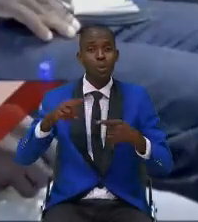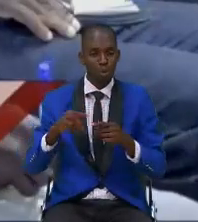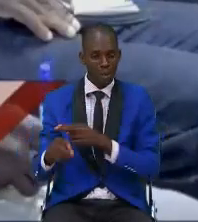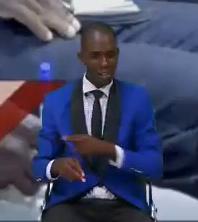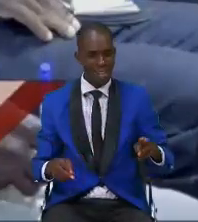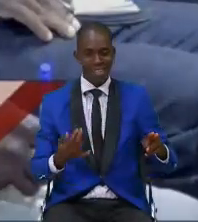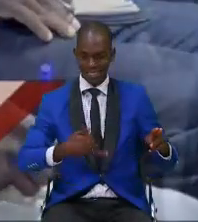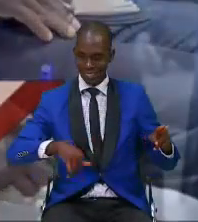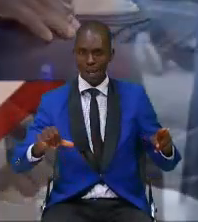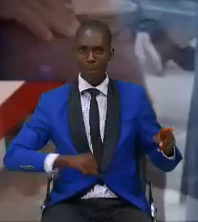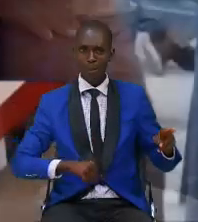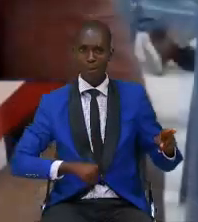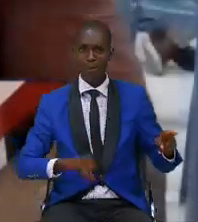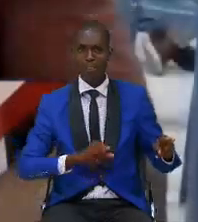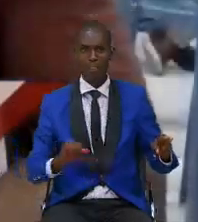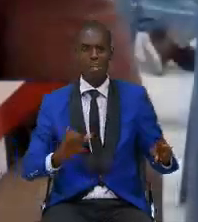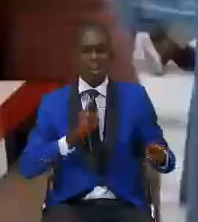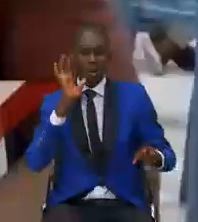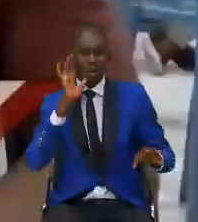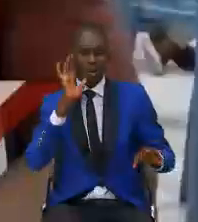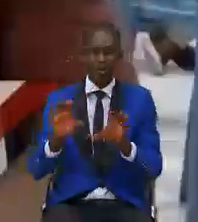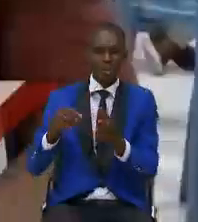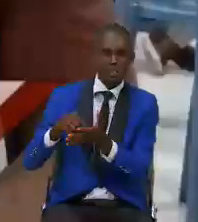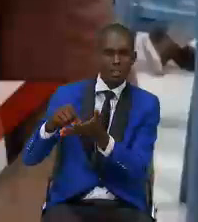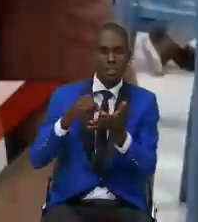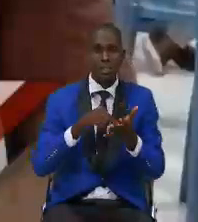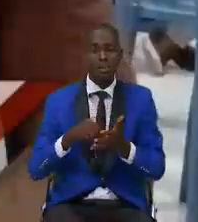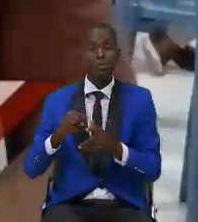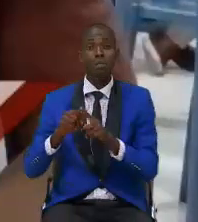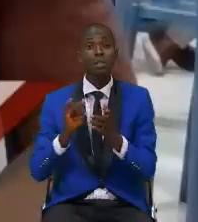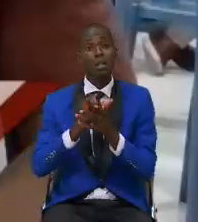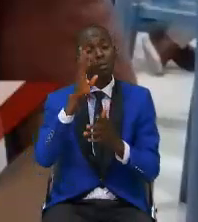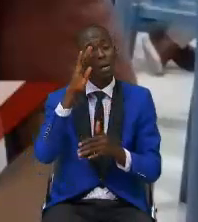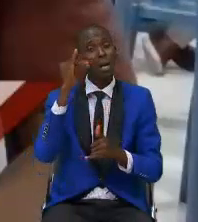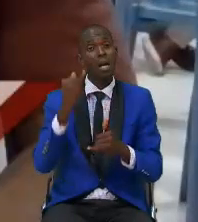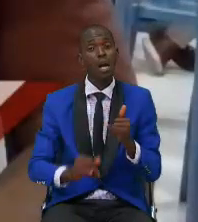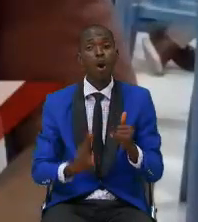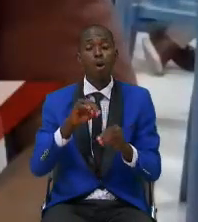do this. I will do this. Well, the man ended up in hell. I will not go to hell.